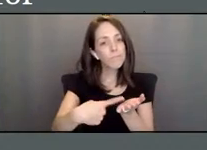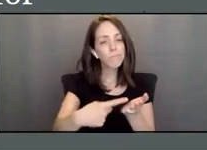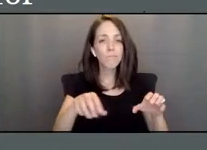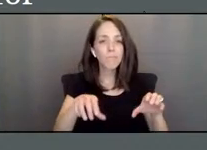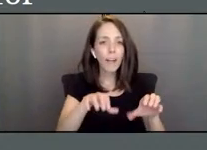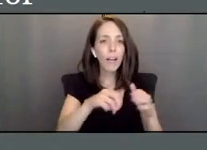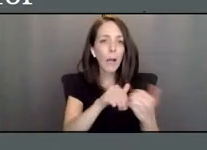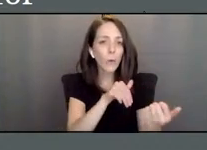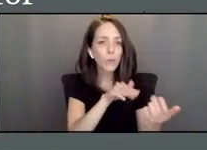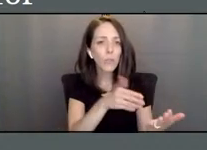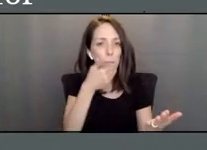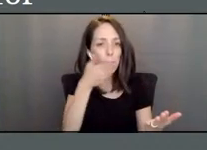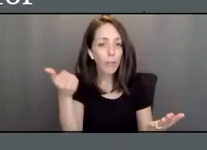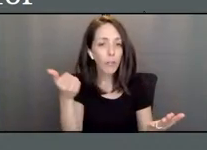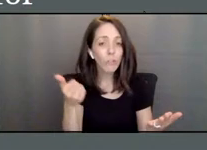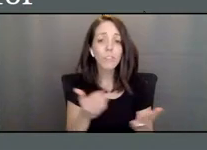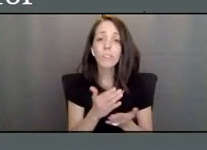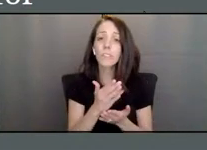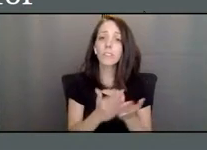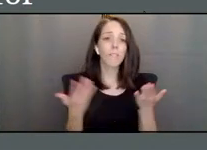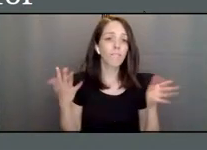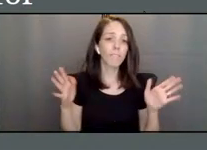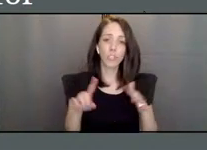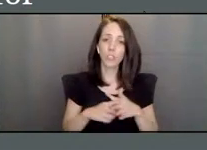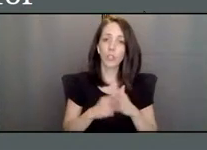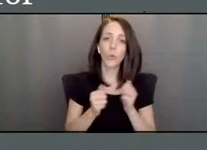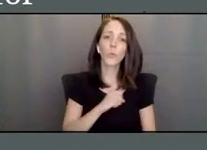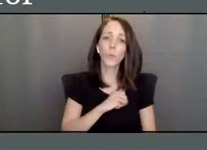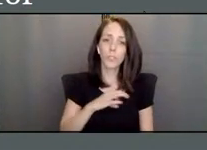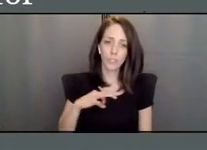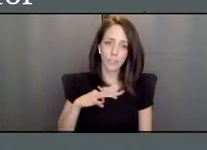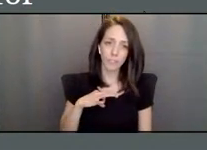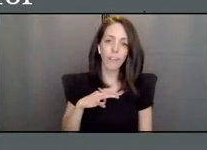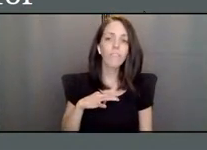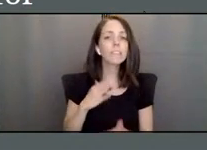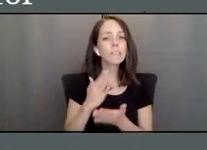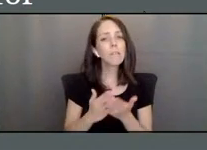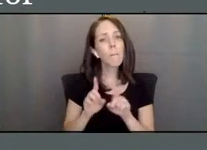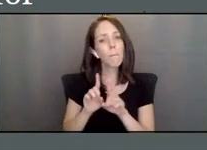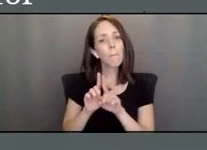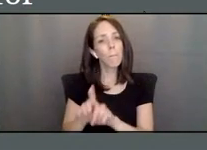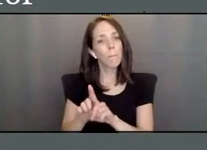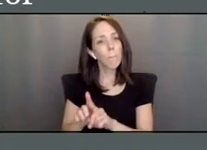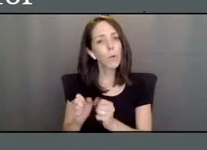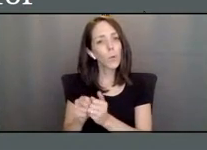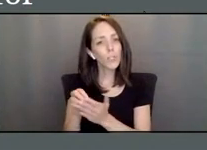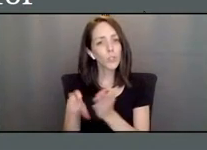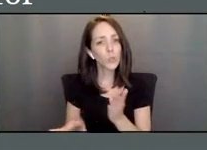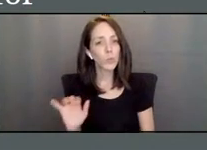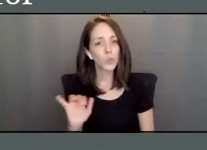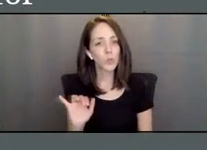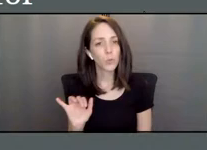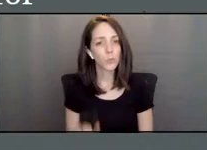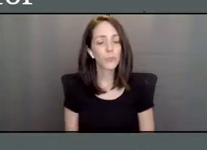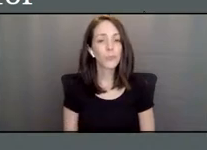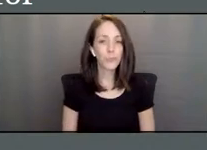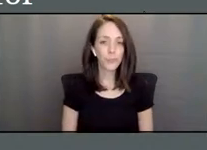been initiated with faculty and some informal mentoring has resulted with students. The